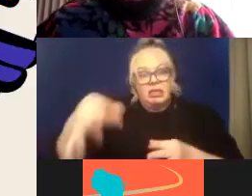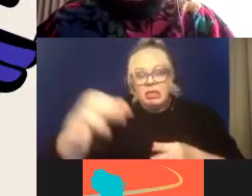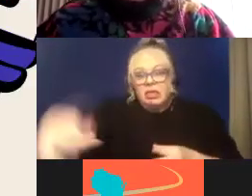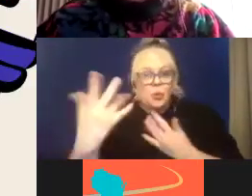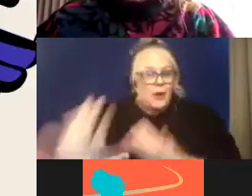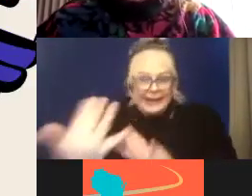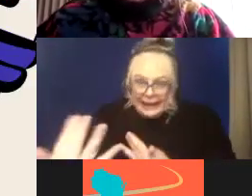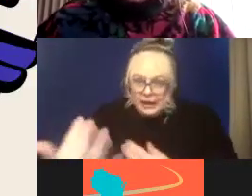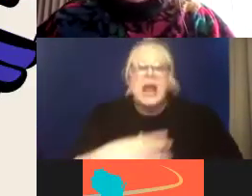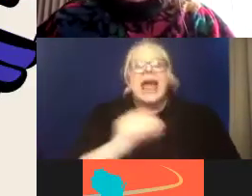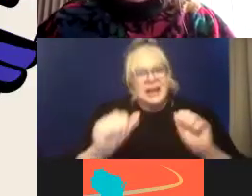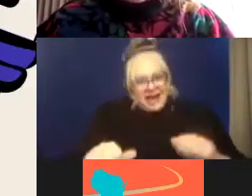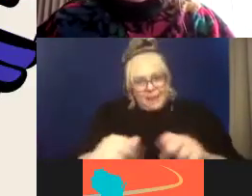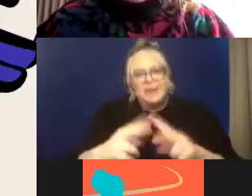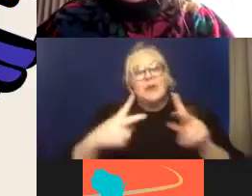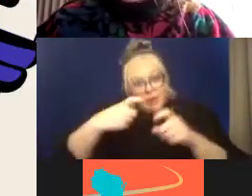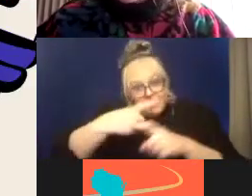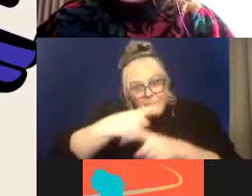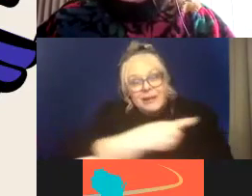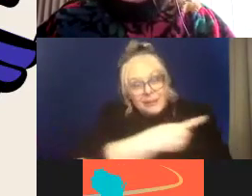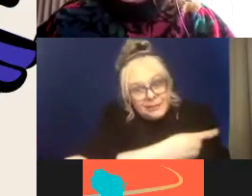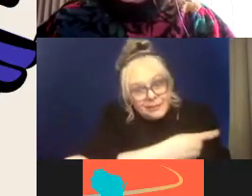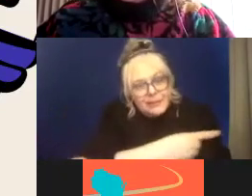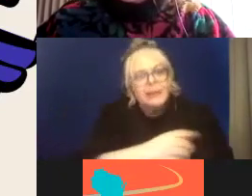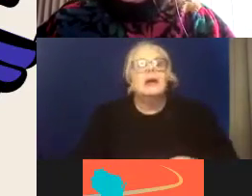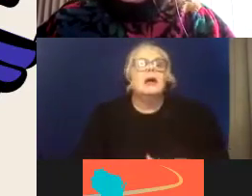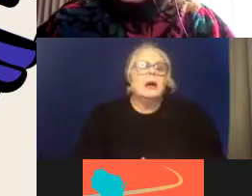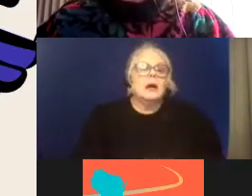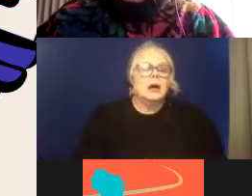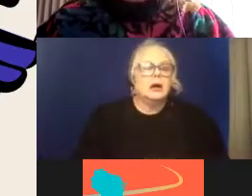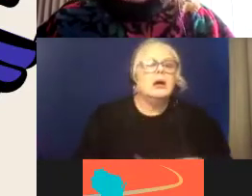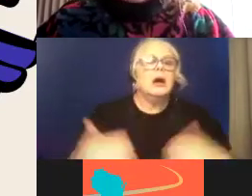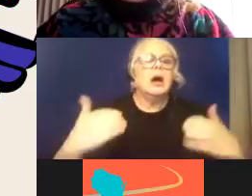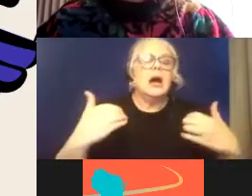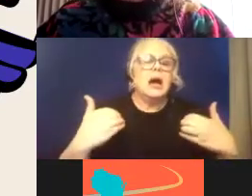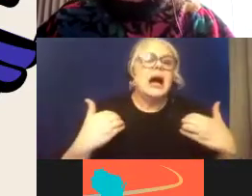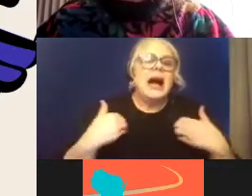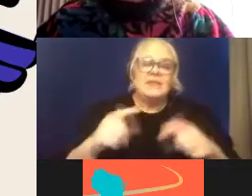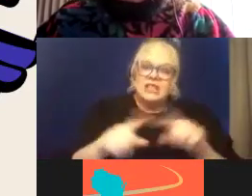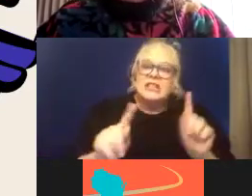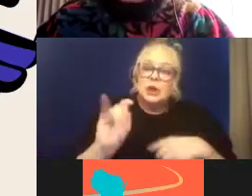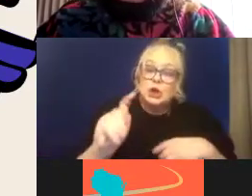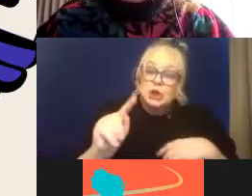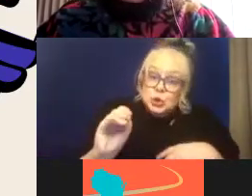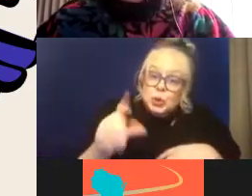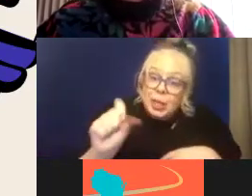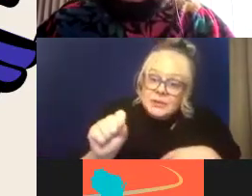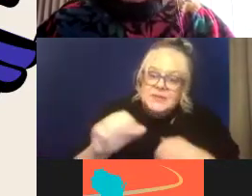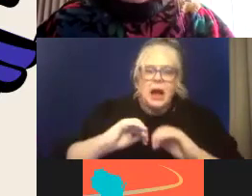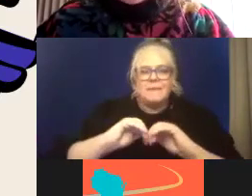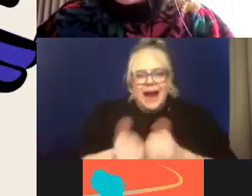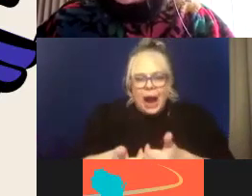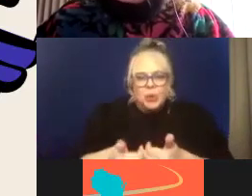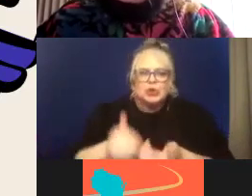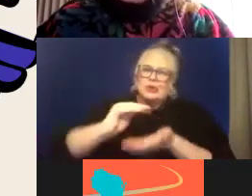There are a few different resources online on how to navigate these moderation tools to report abuse, but I really like this one linked here from NCMEC. It's